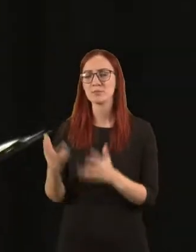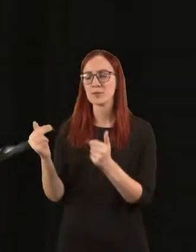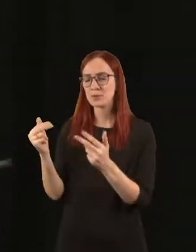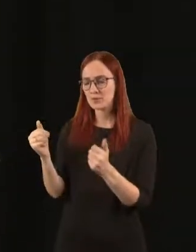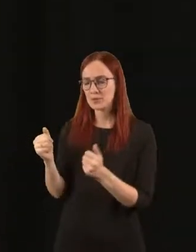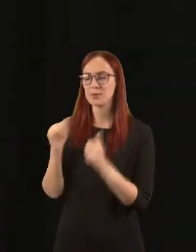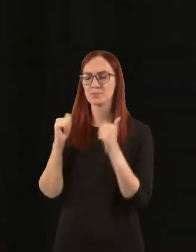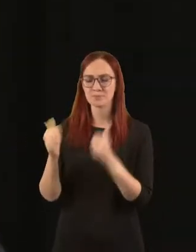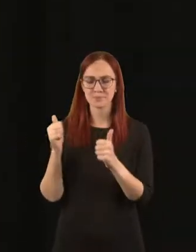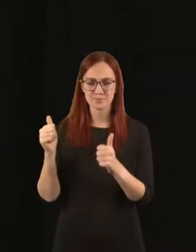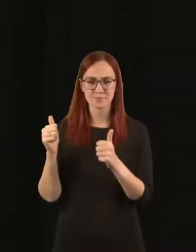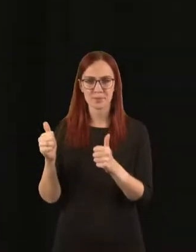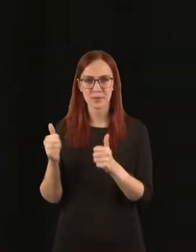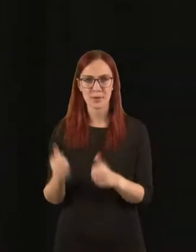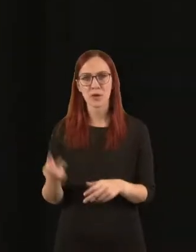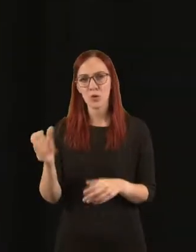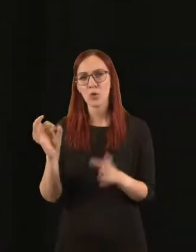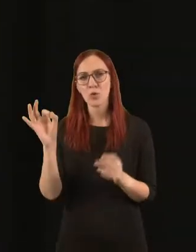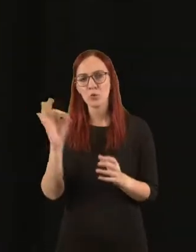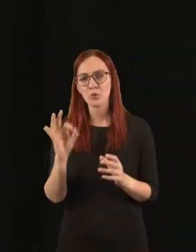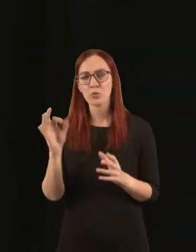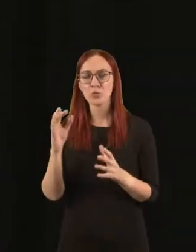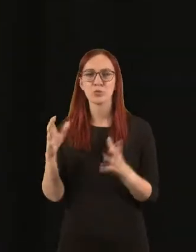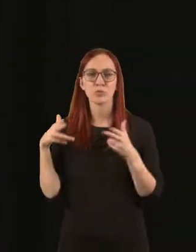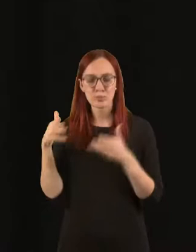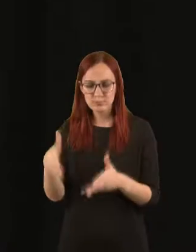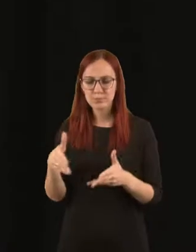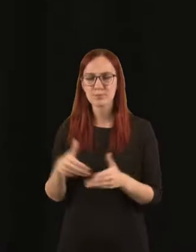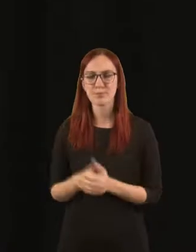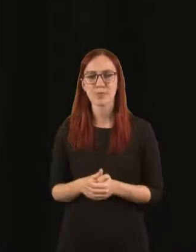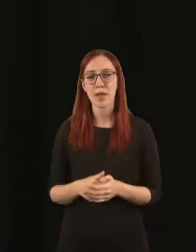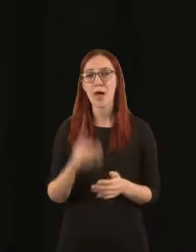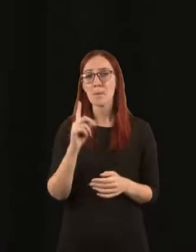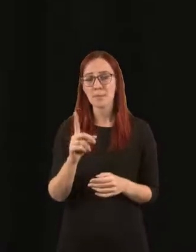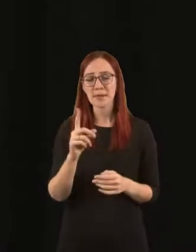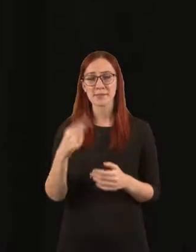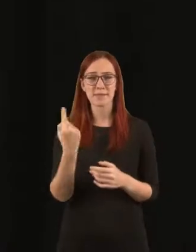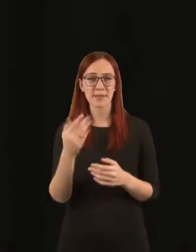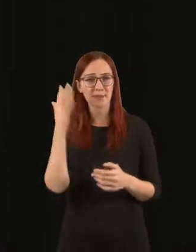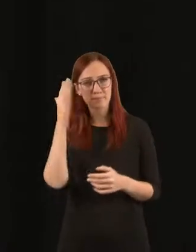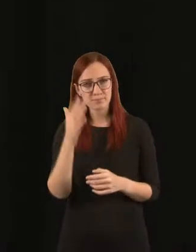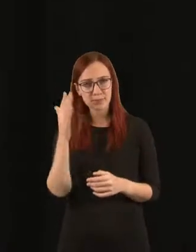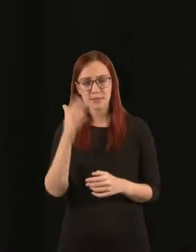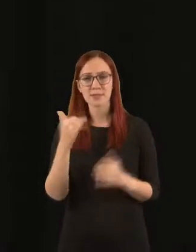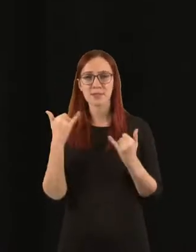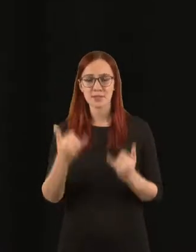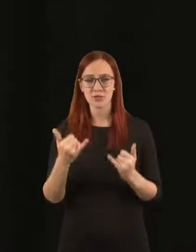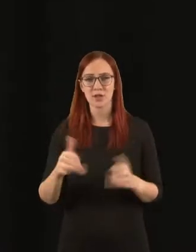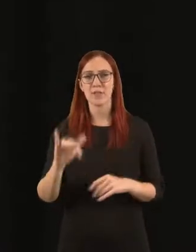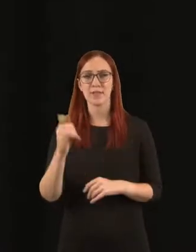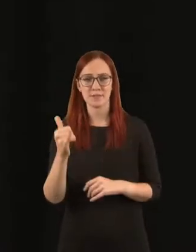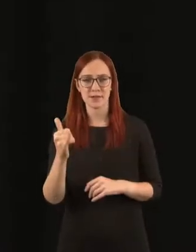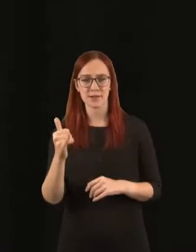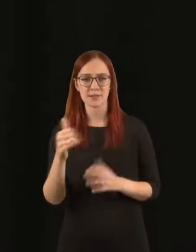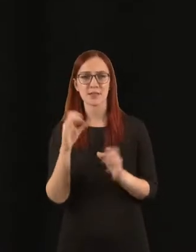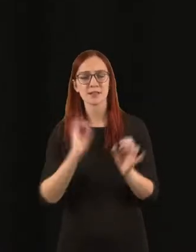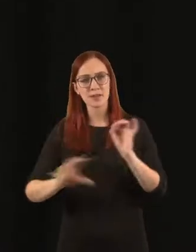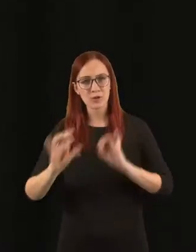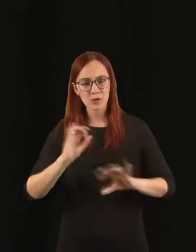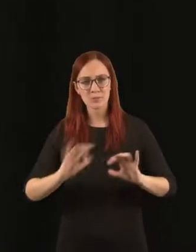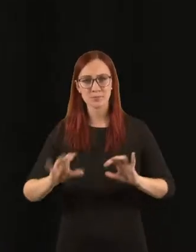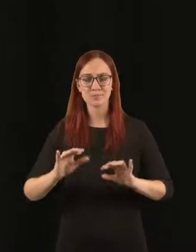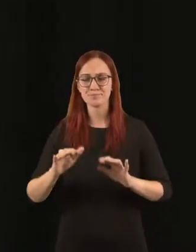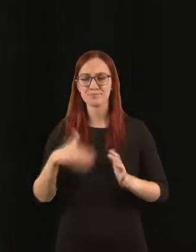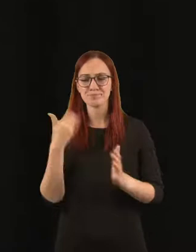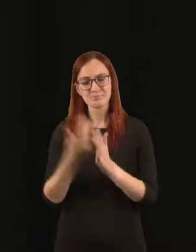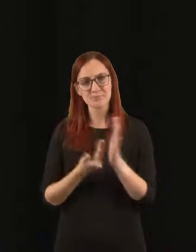functioning. Right. Well, thank you very much. You have touched upon a variety of issues, but